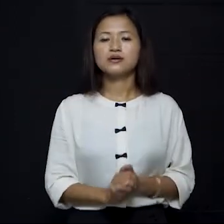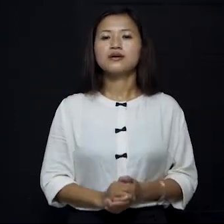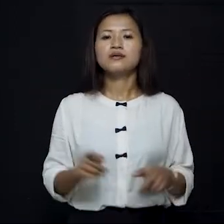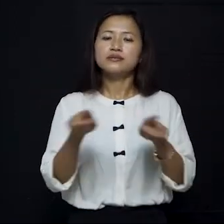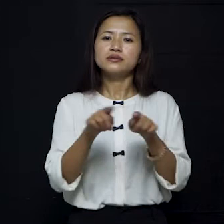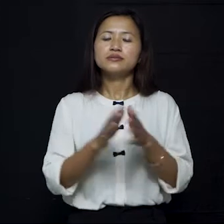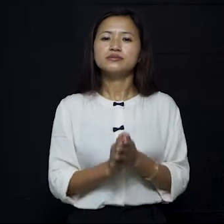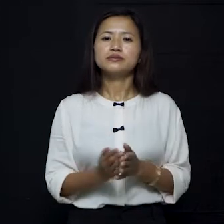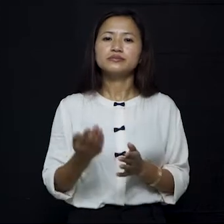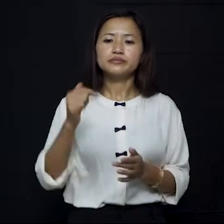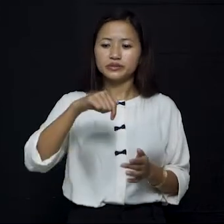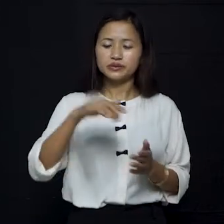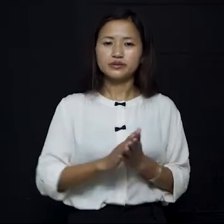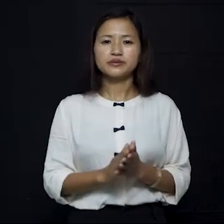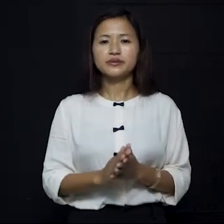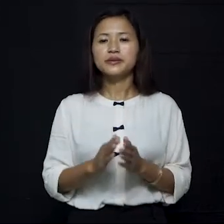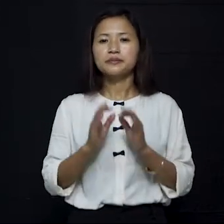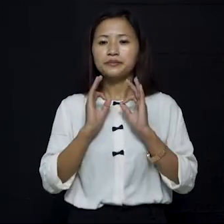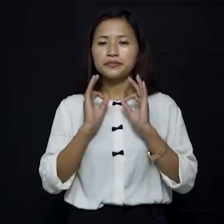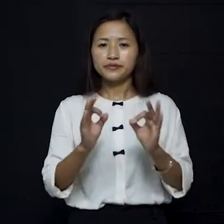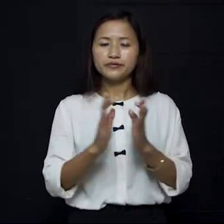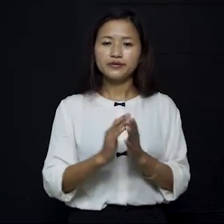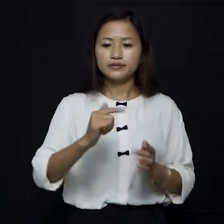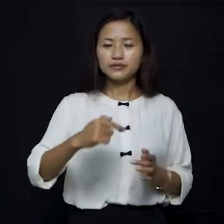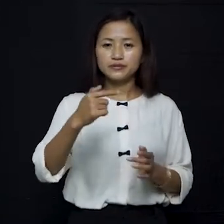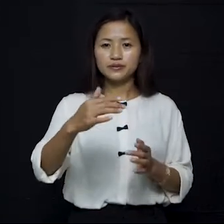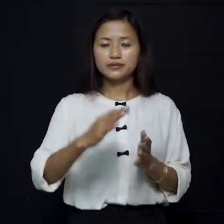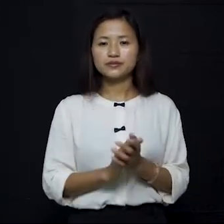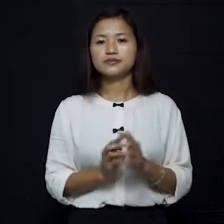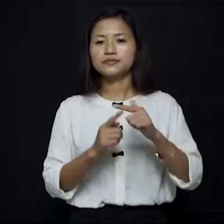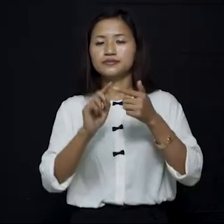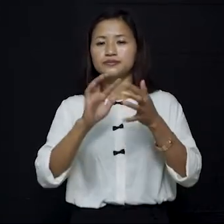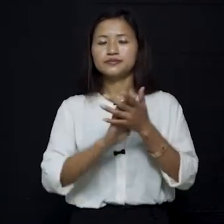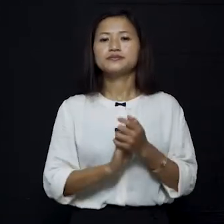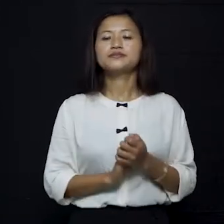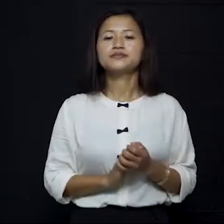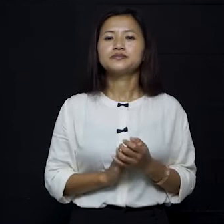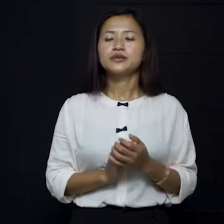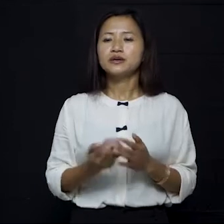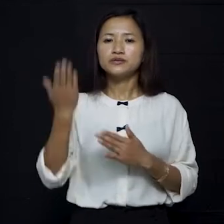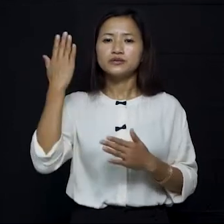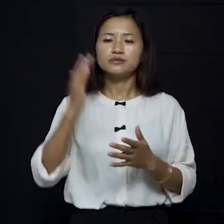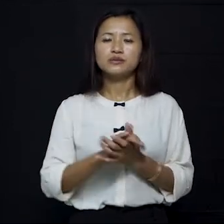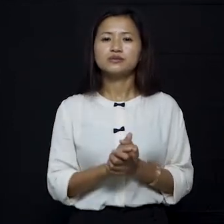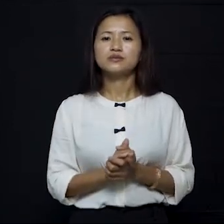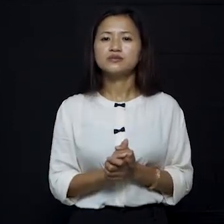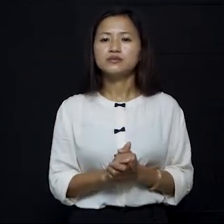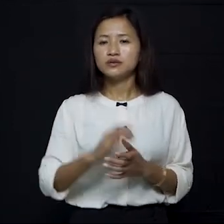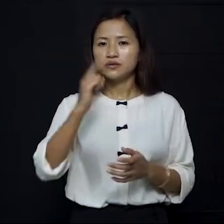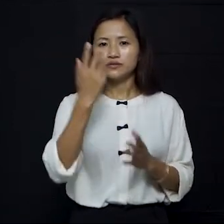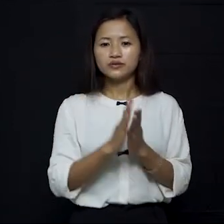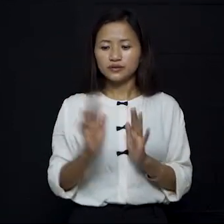tense, the same thing with past perfect tense too. If there are two actions following each other in the past, okay, the